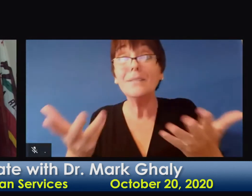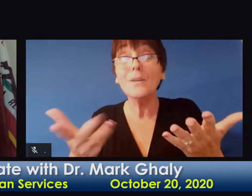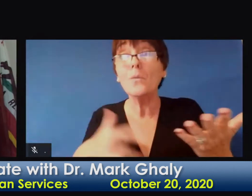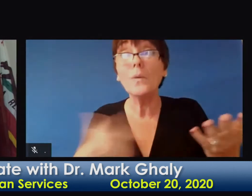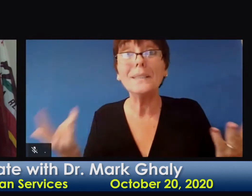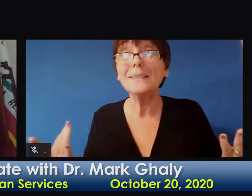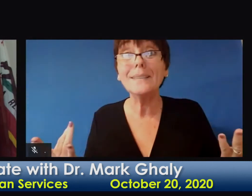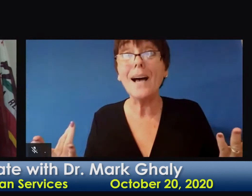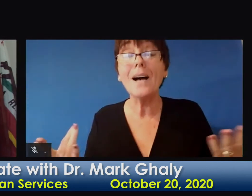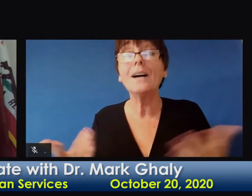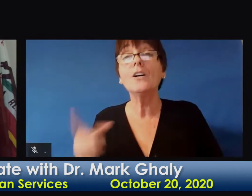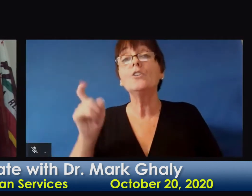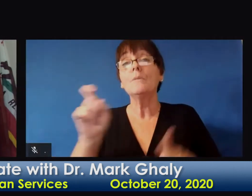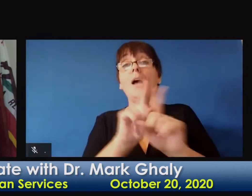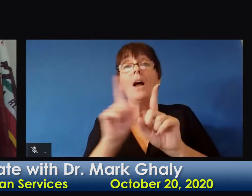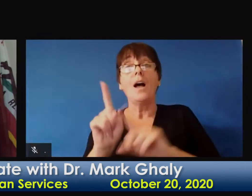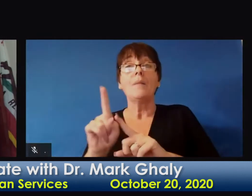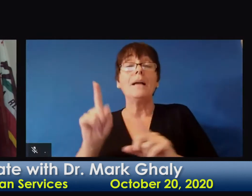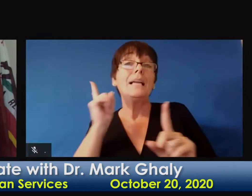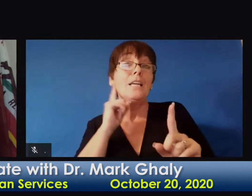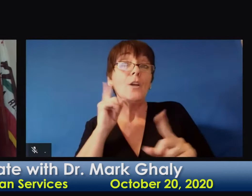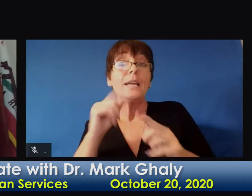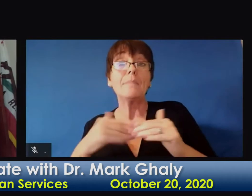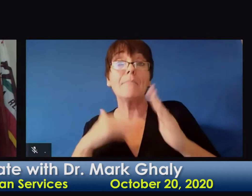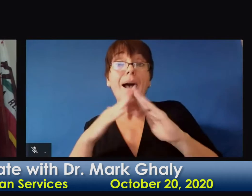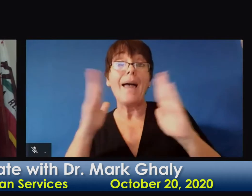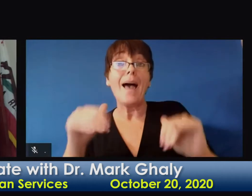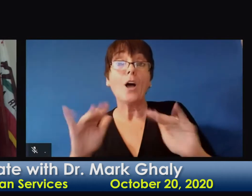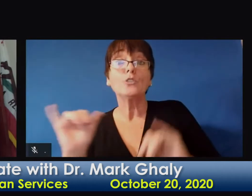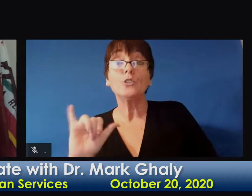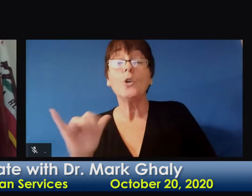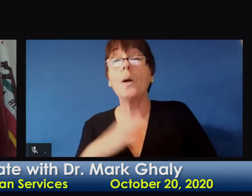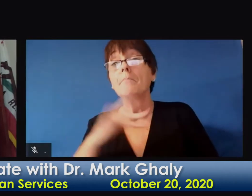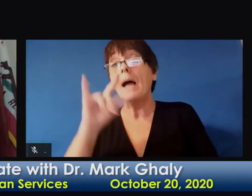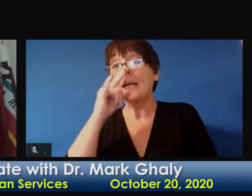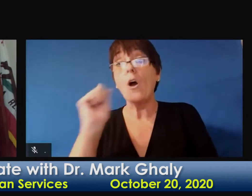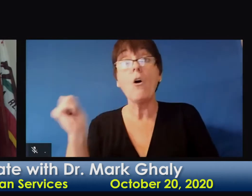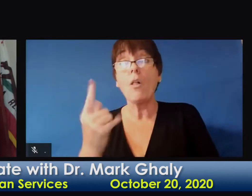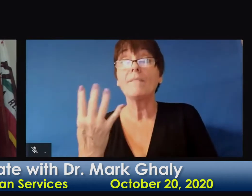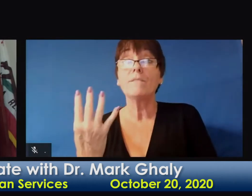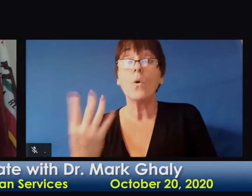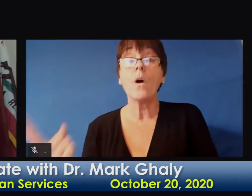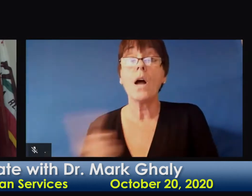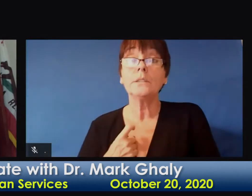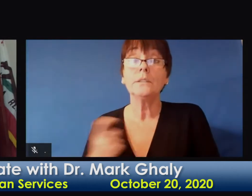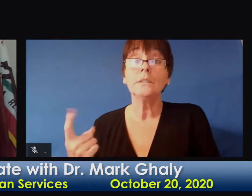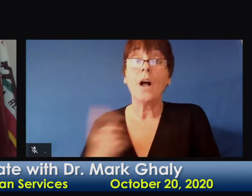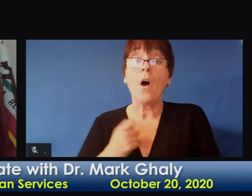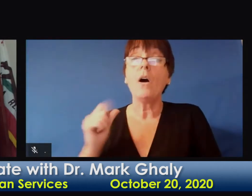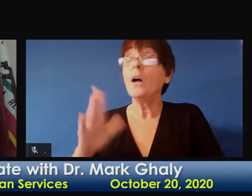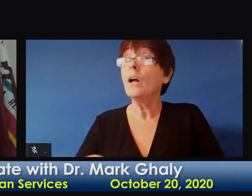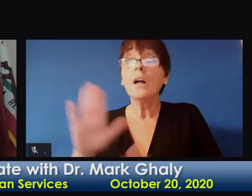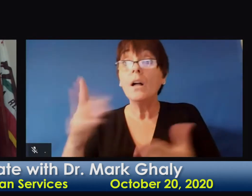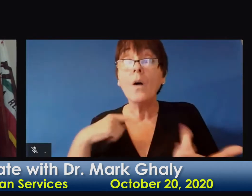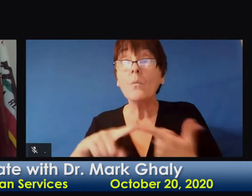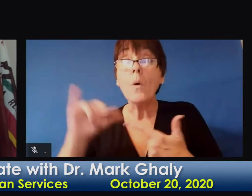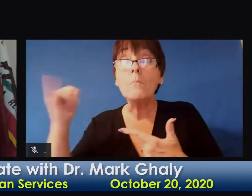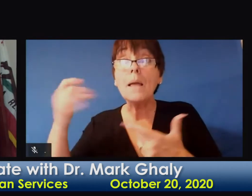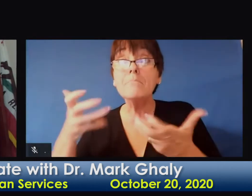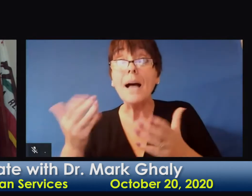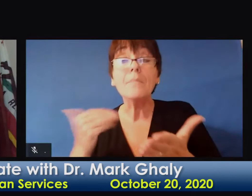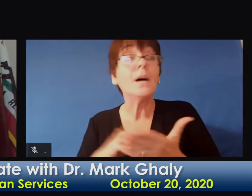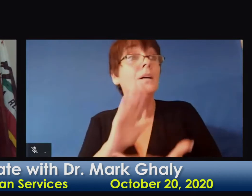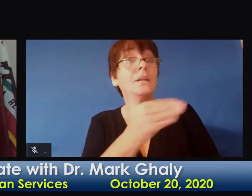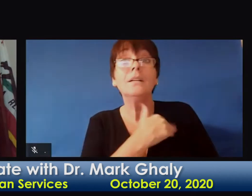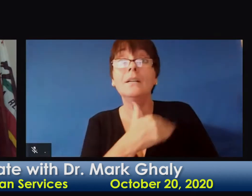Yeah, I mean, you must also be eavesdropping at my house. My kids, all 4 of them ask all the time, when am I going to get to play basketball? What